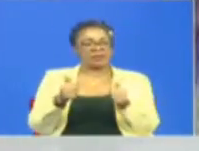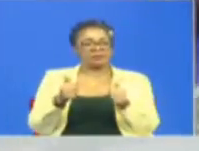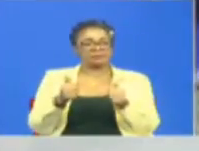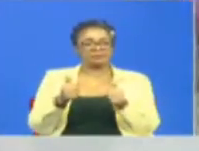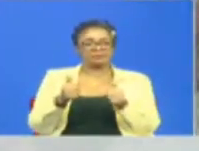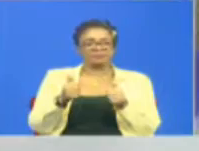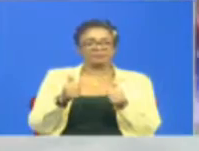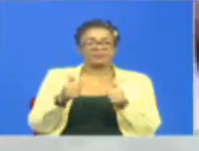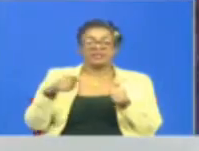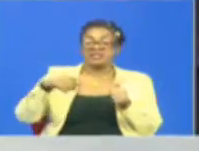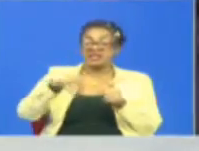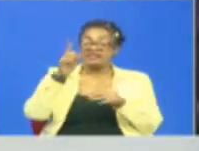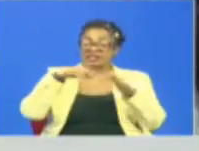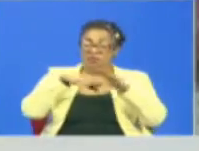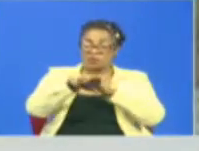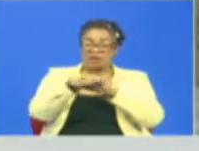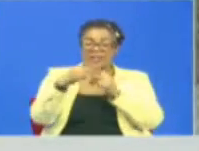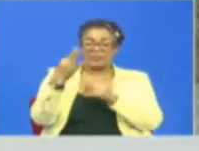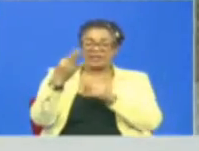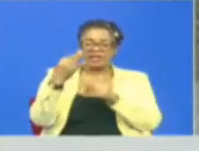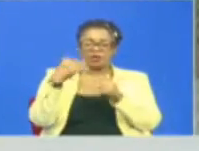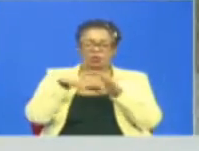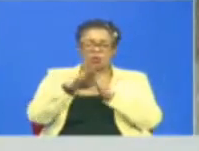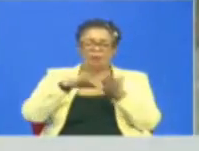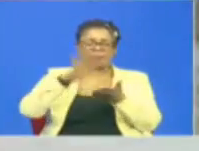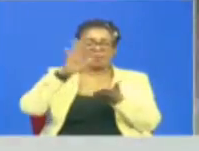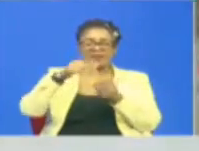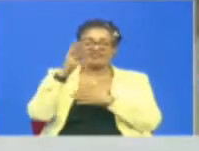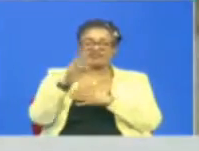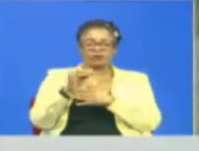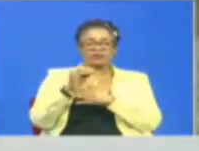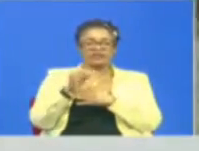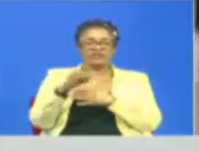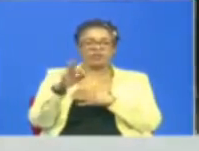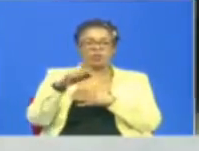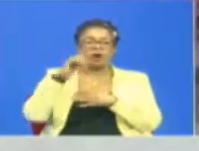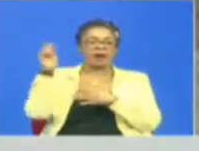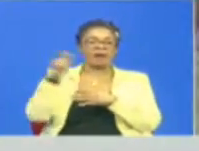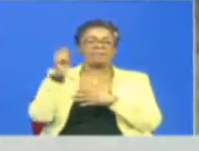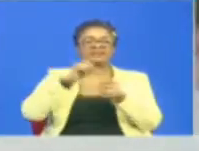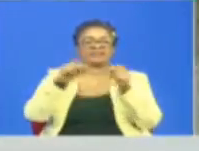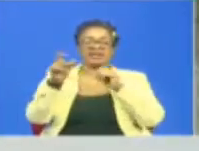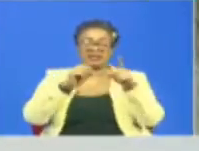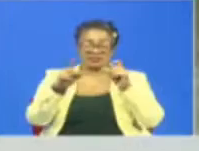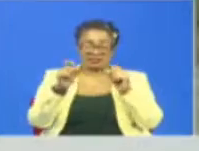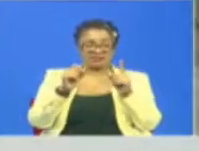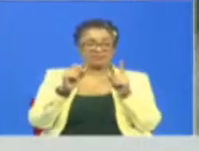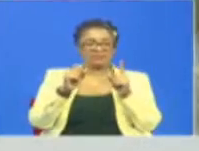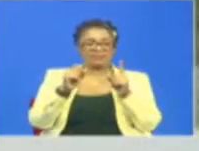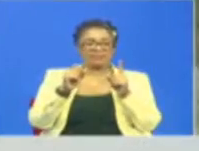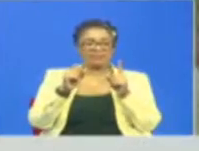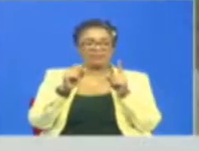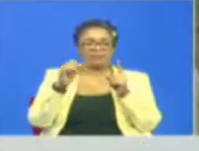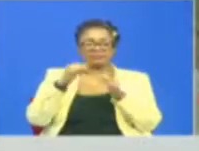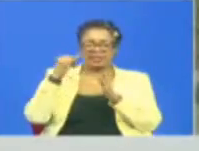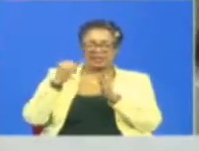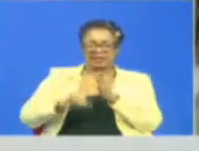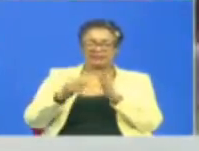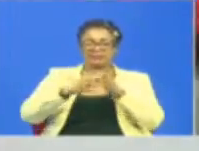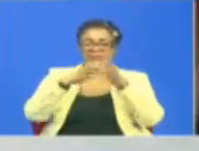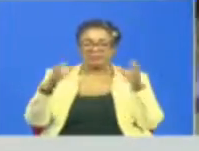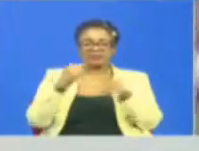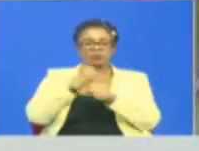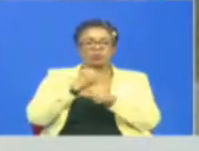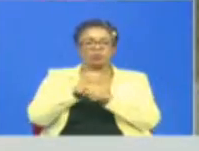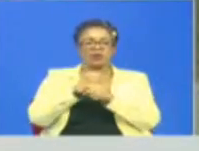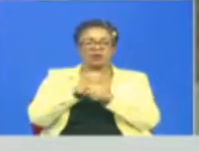has scored 3 goals in more than 40 appearances for Harambee Stars. His last major assignment with